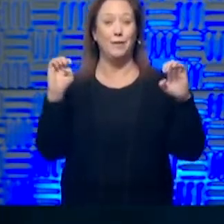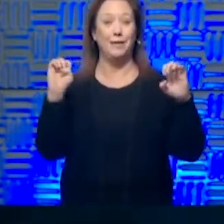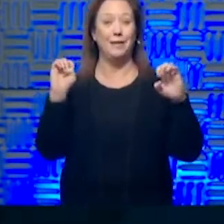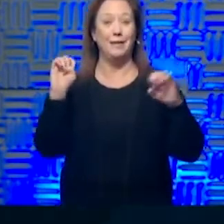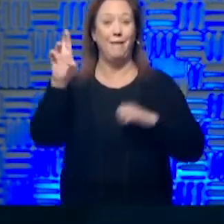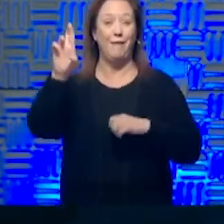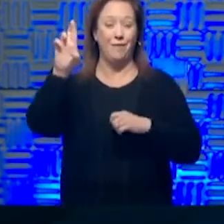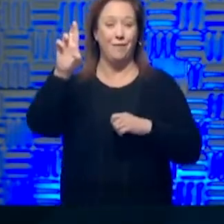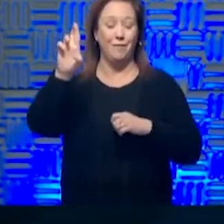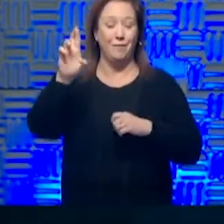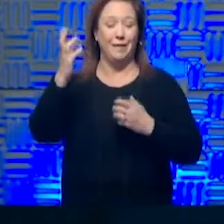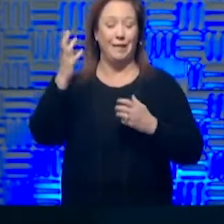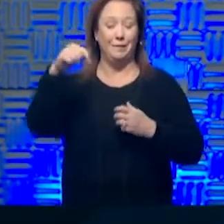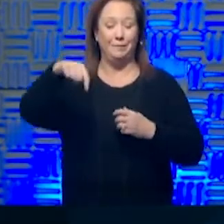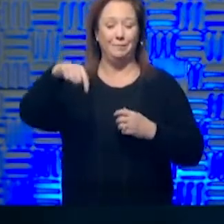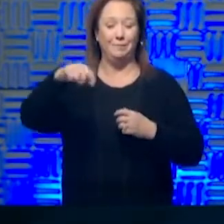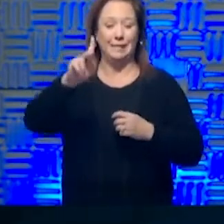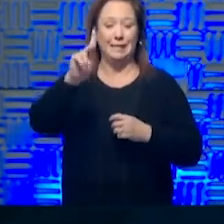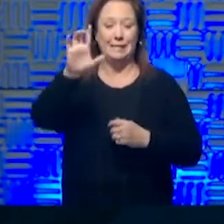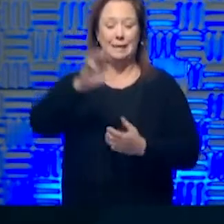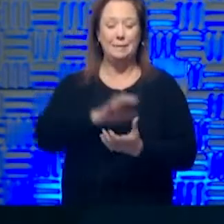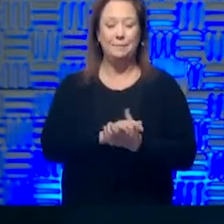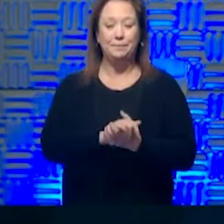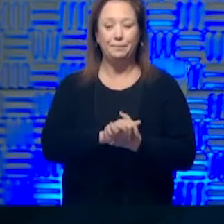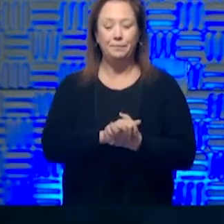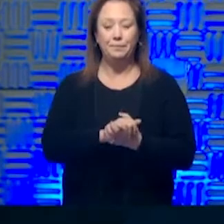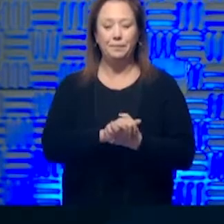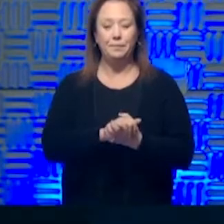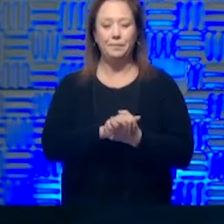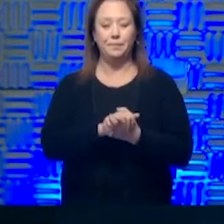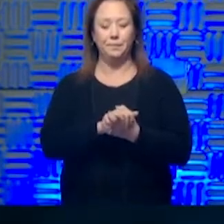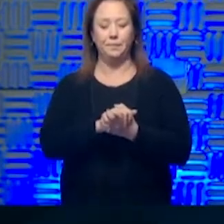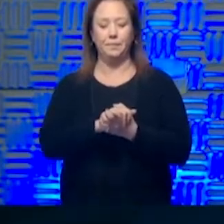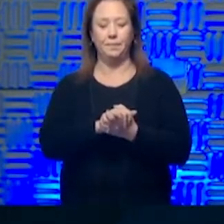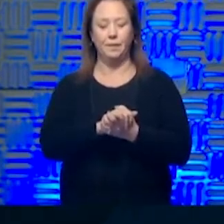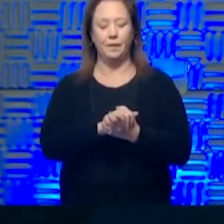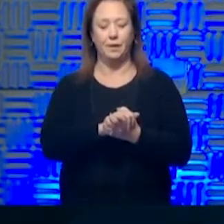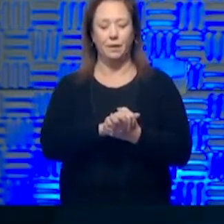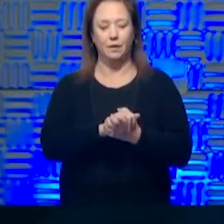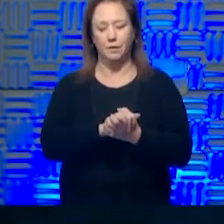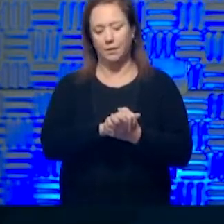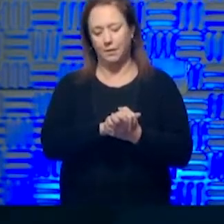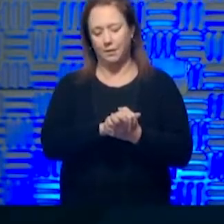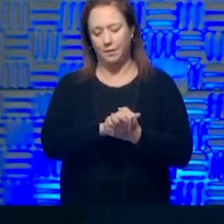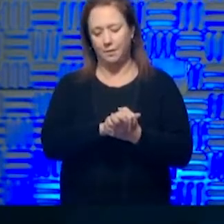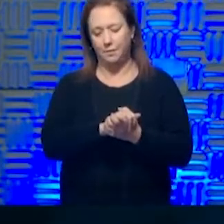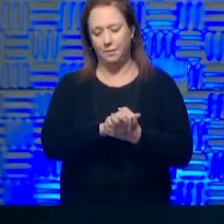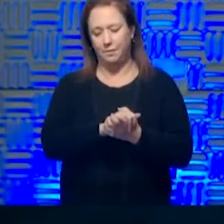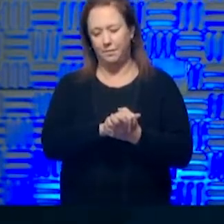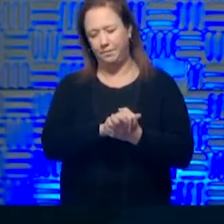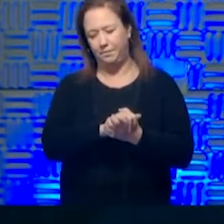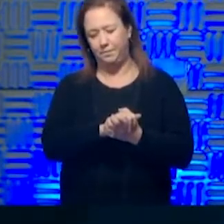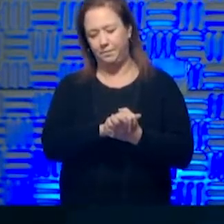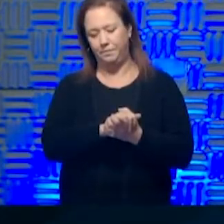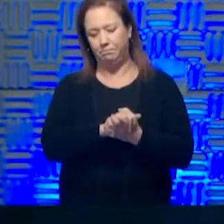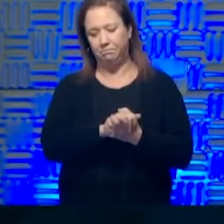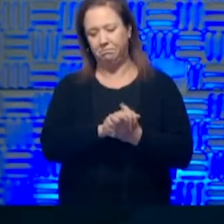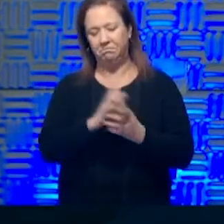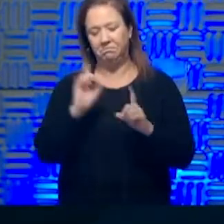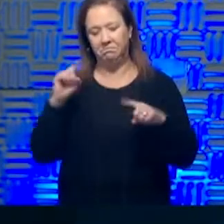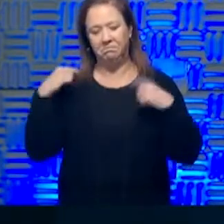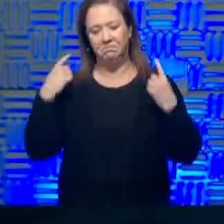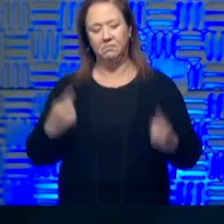room here in town, and I've been the last